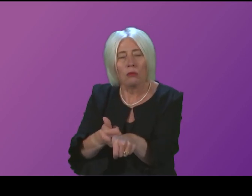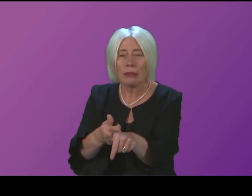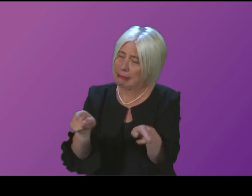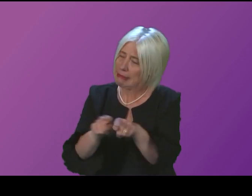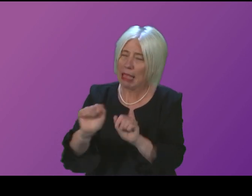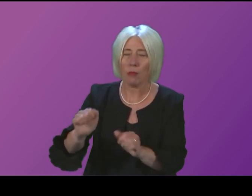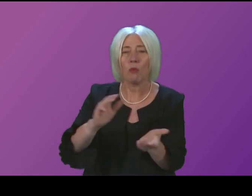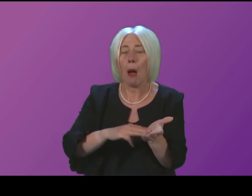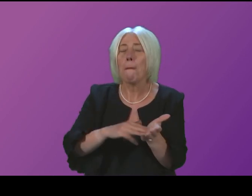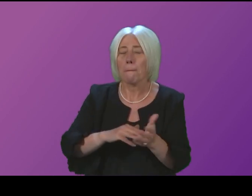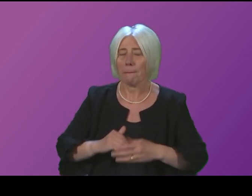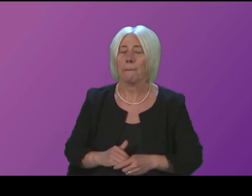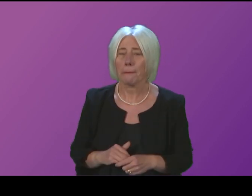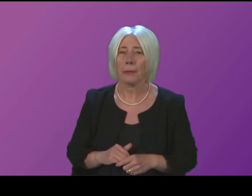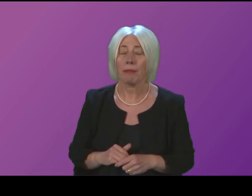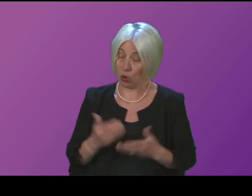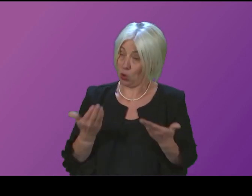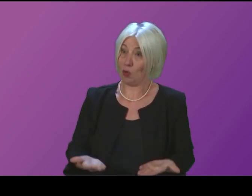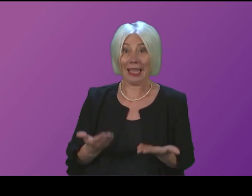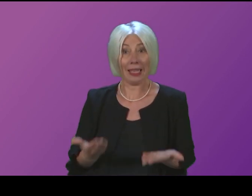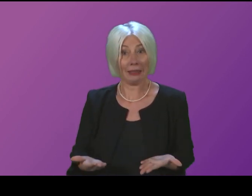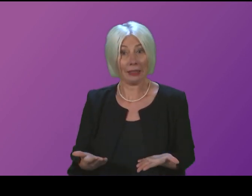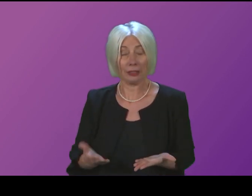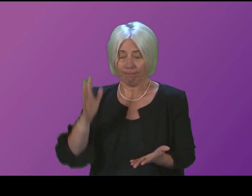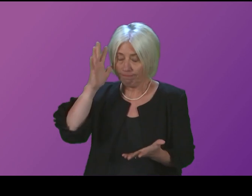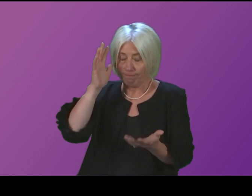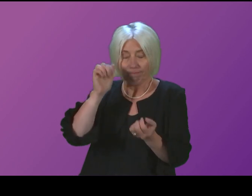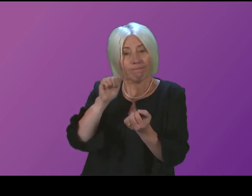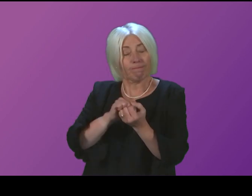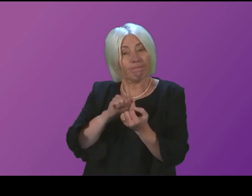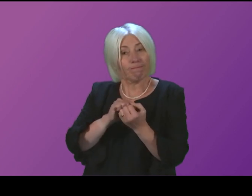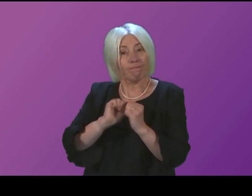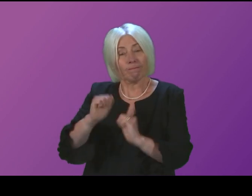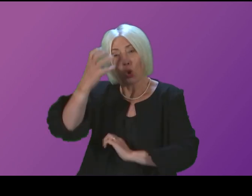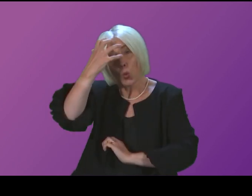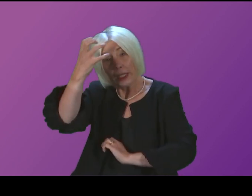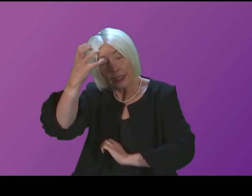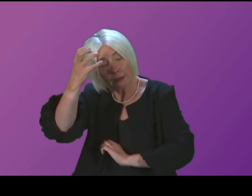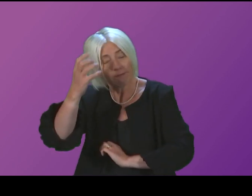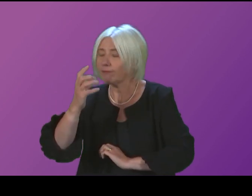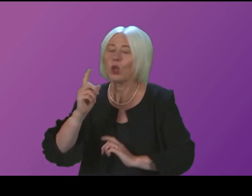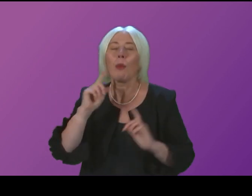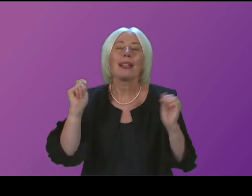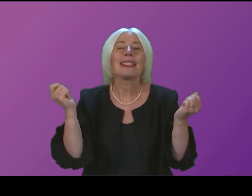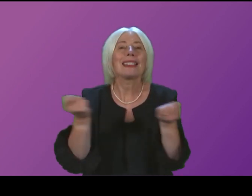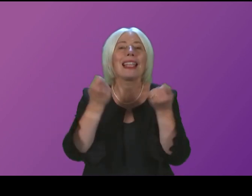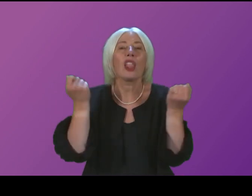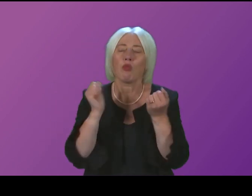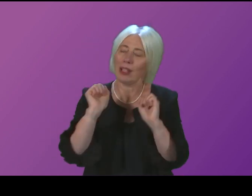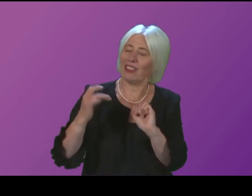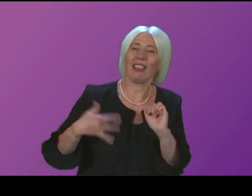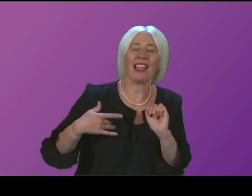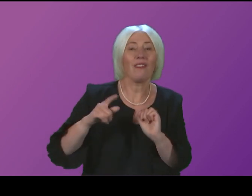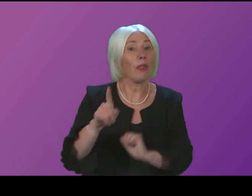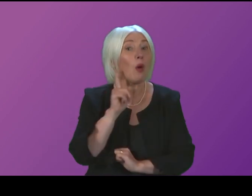your late mother. Because today we don't just commemorate the reign of our Queen, but also celebrate the life of a woman who